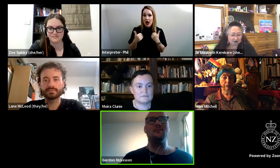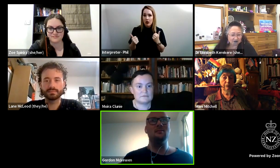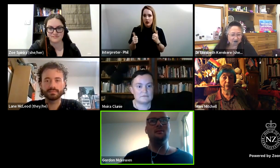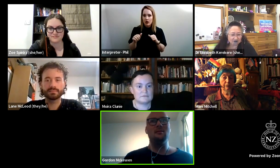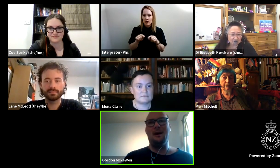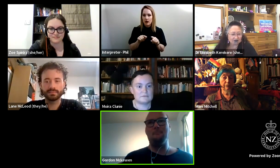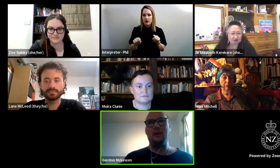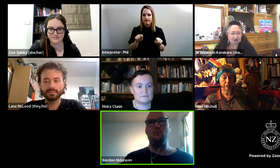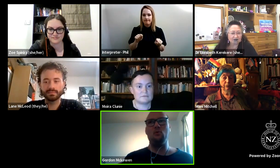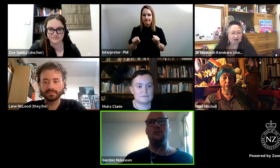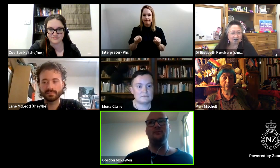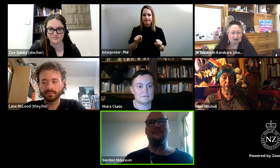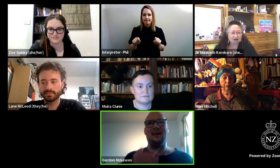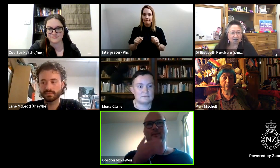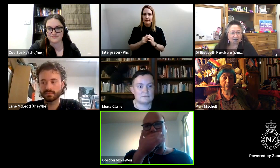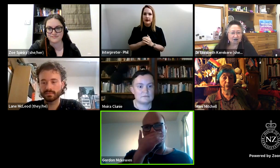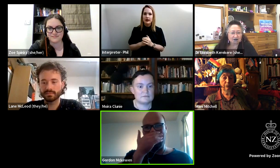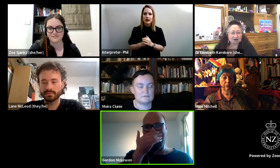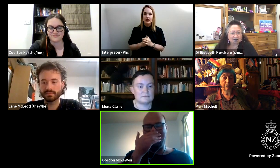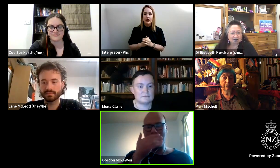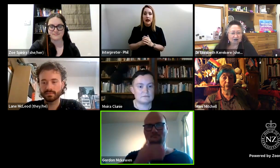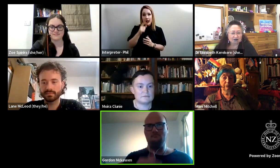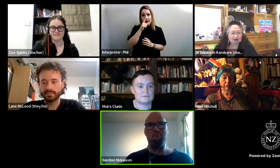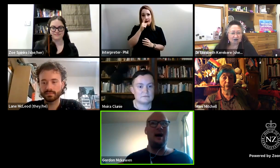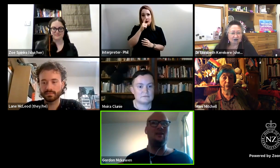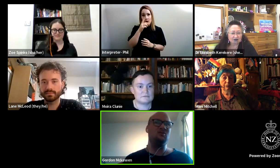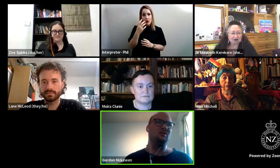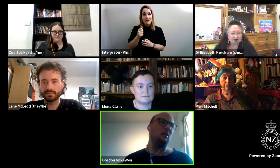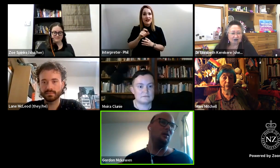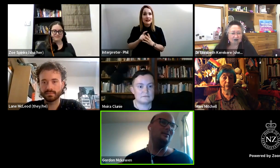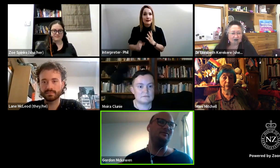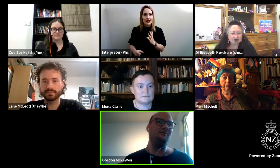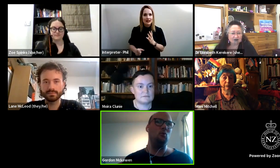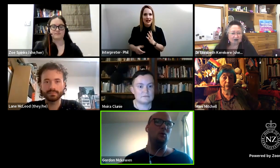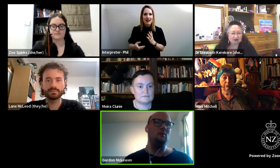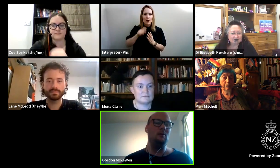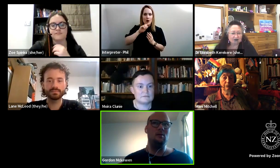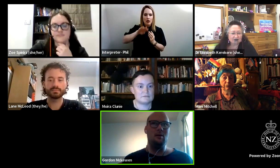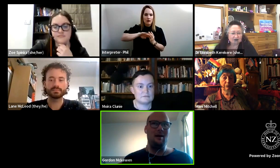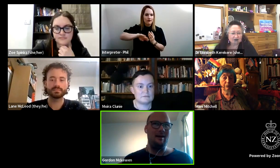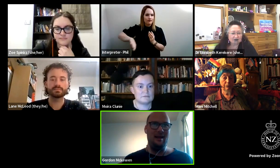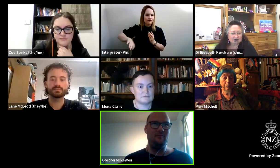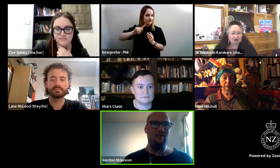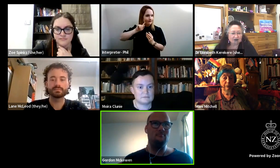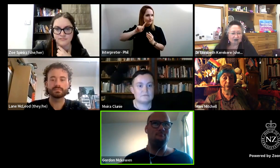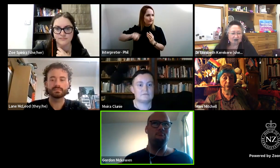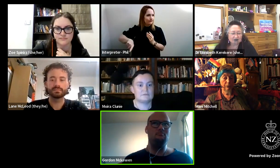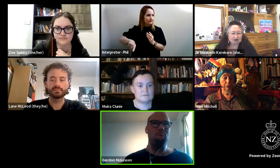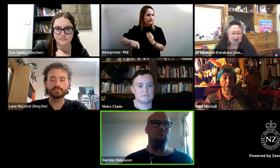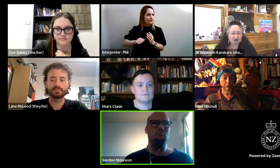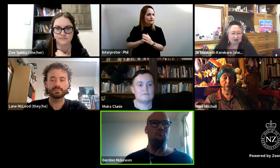often people who are disabled are marginalized for even